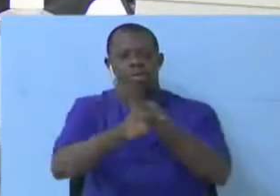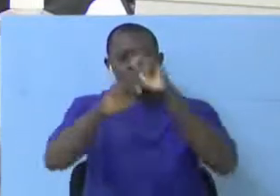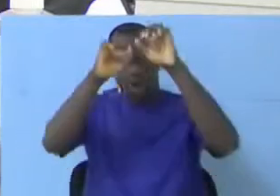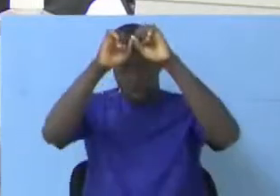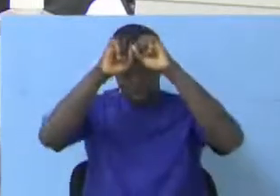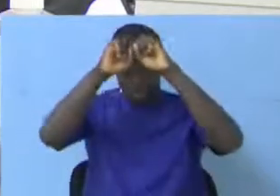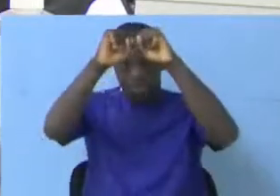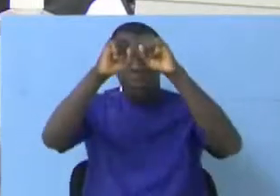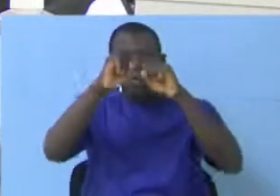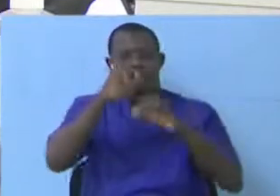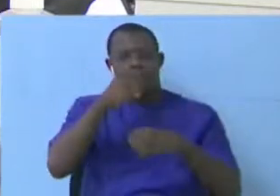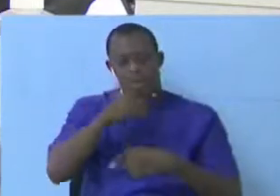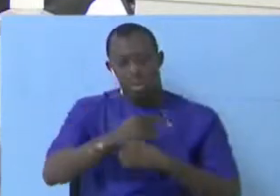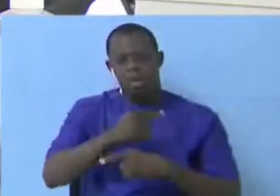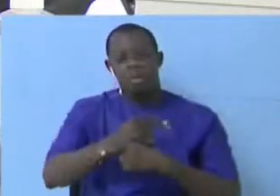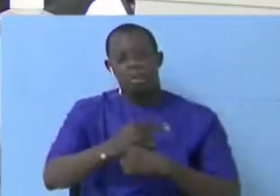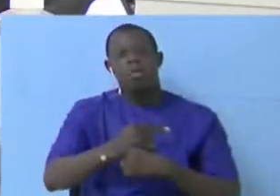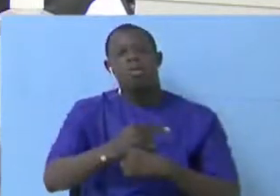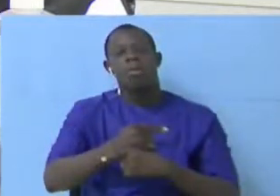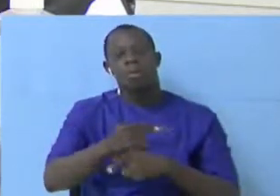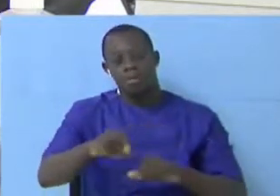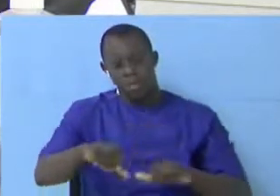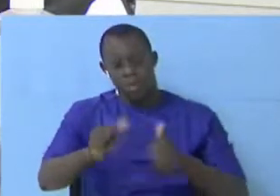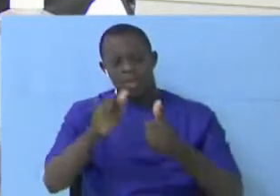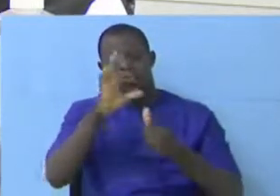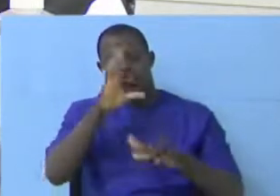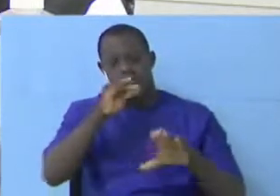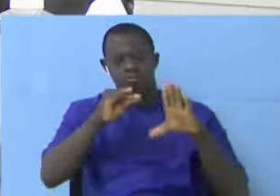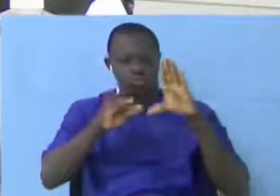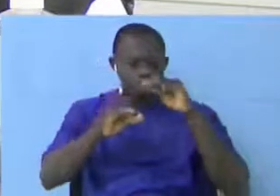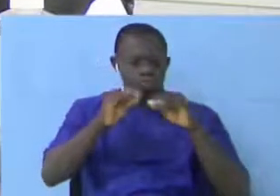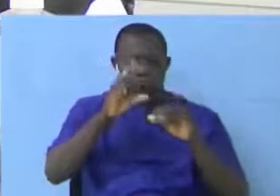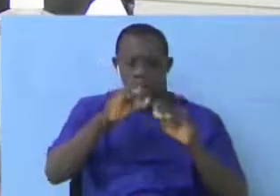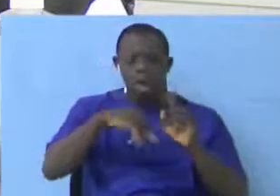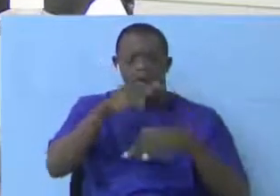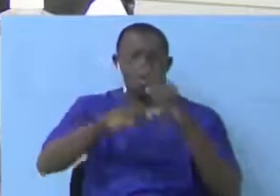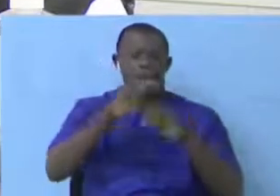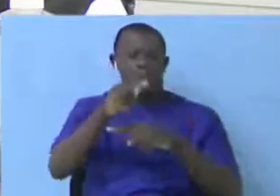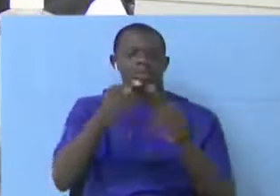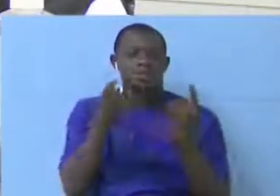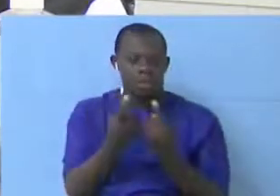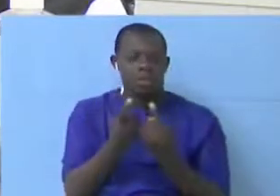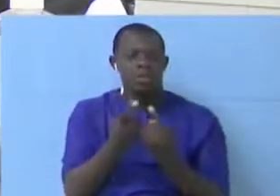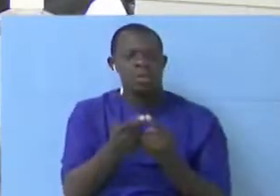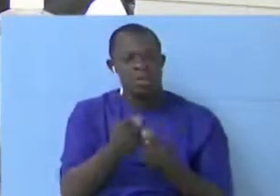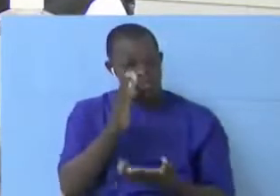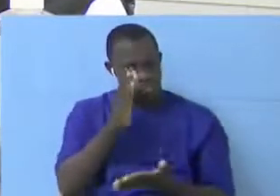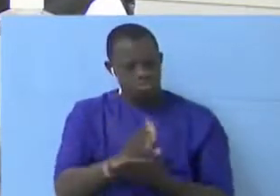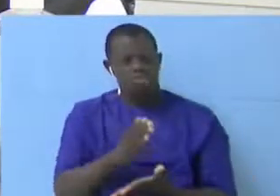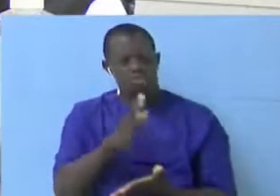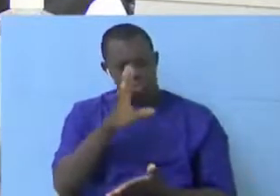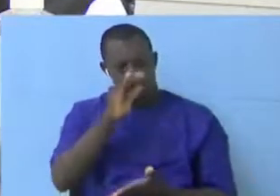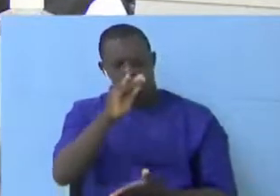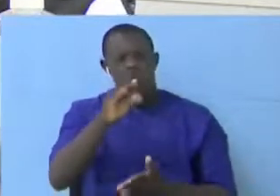That's when I started talking about it. Of course, I have spoken to one or two friends. And I